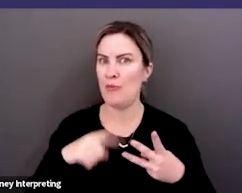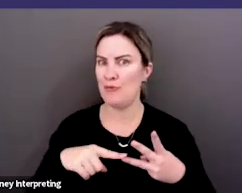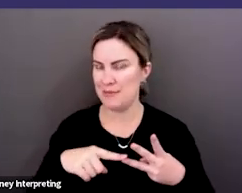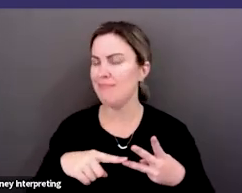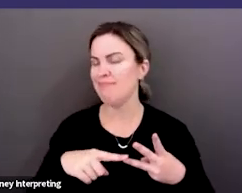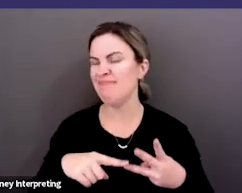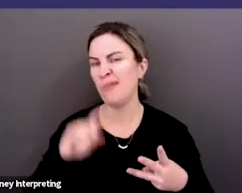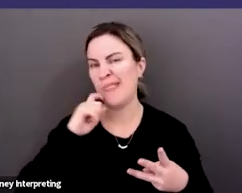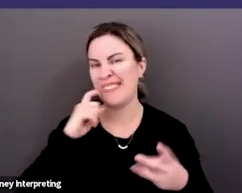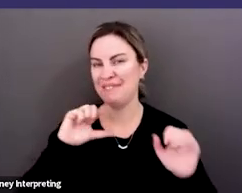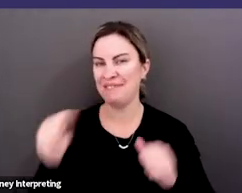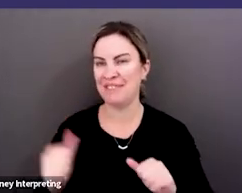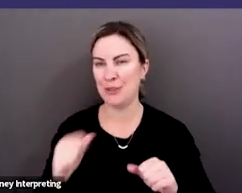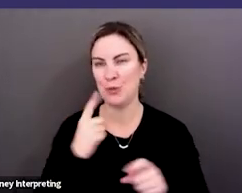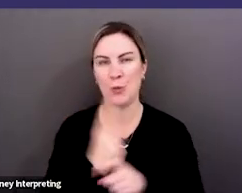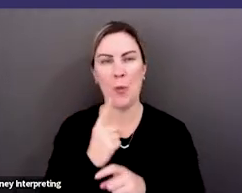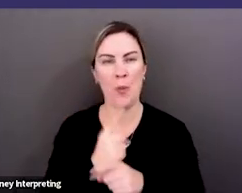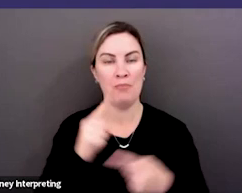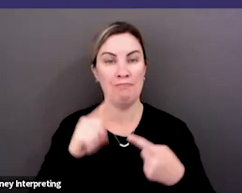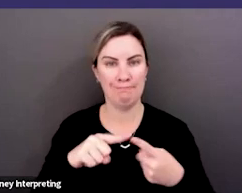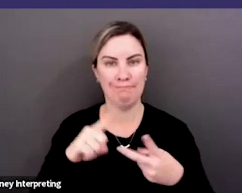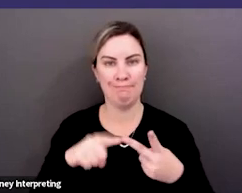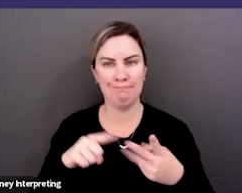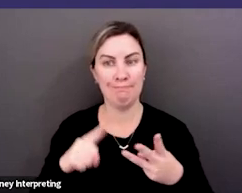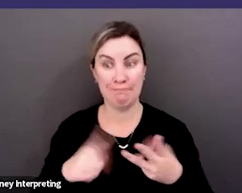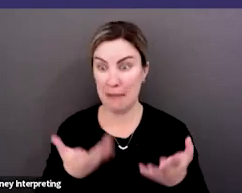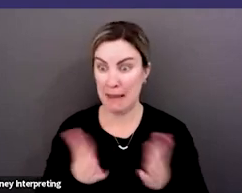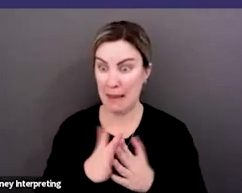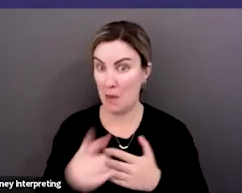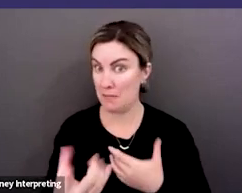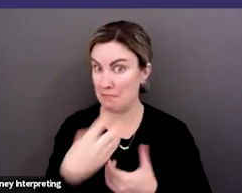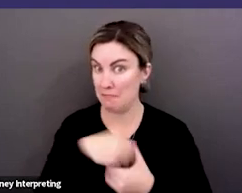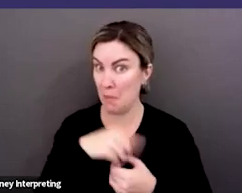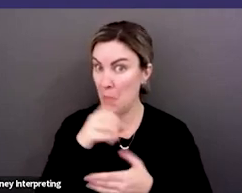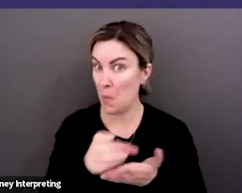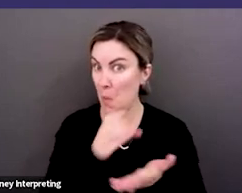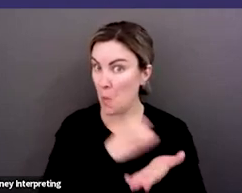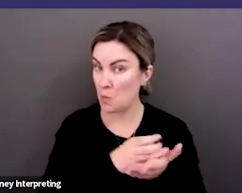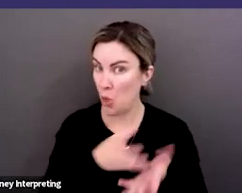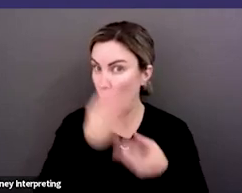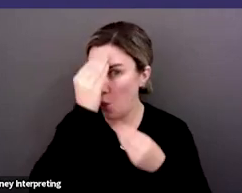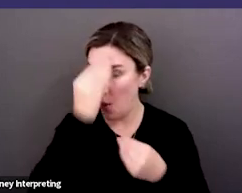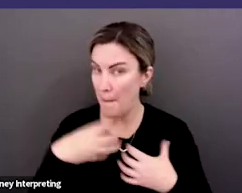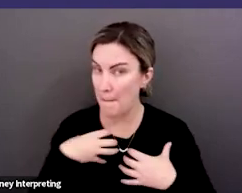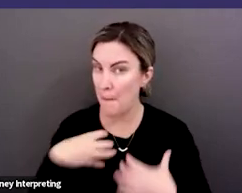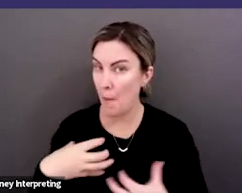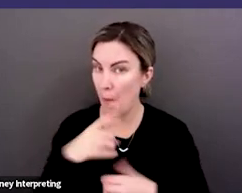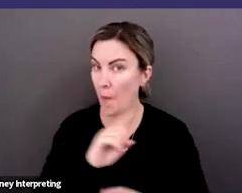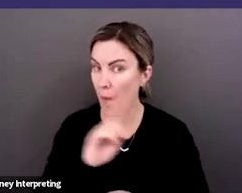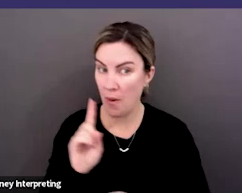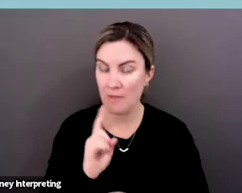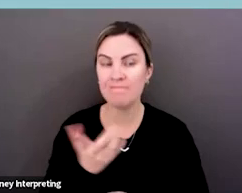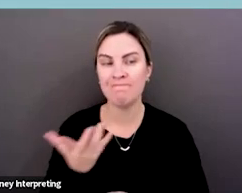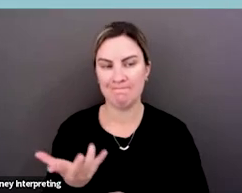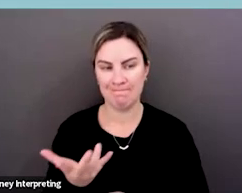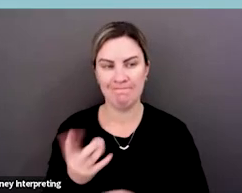with a 1, 2, 3, just around how you can take part in this course and learn more about it. The first thing you can